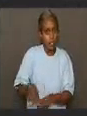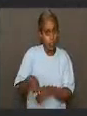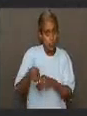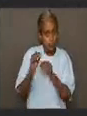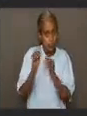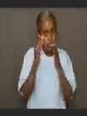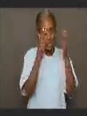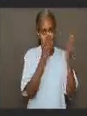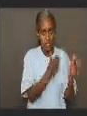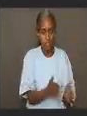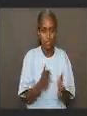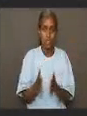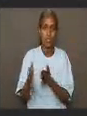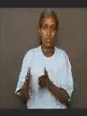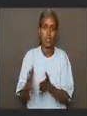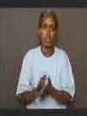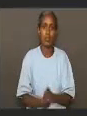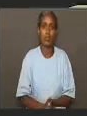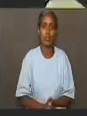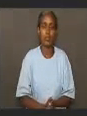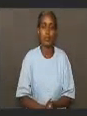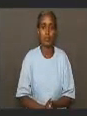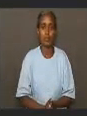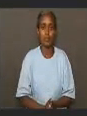Students, let's get ready.